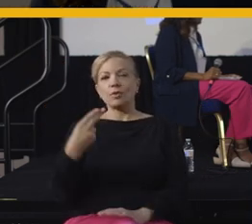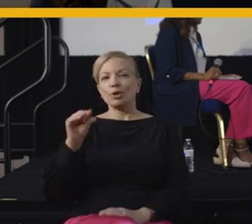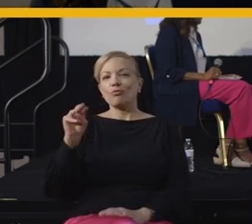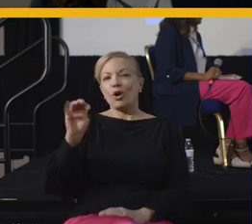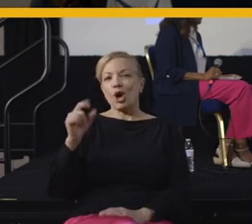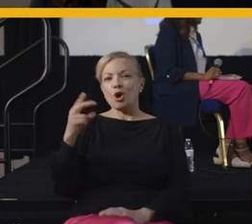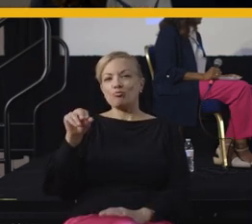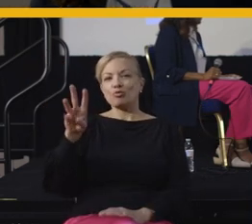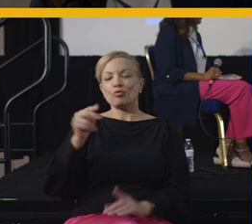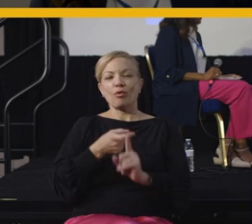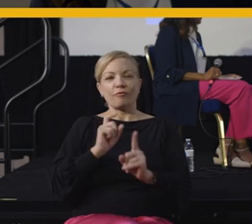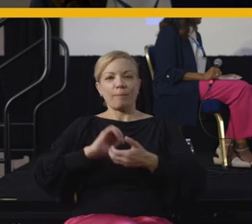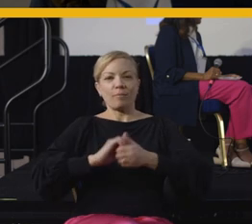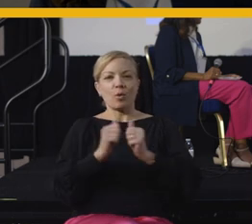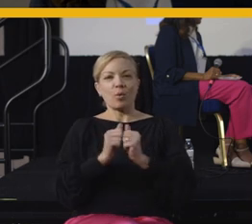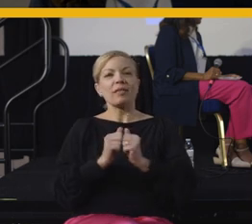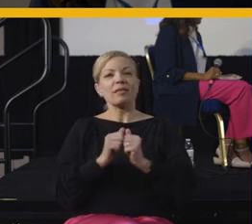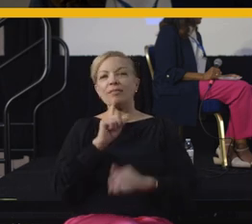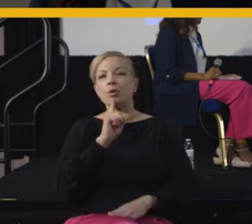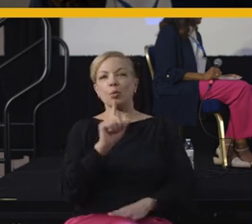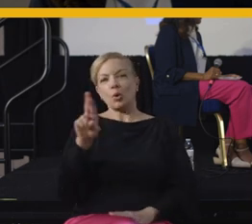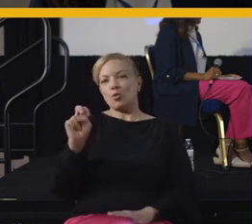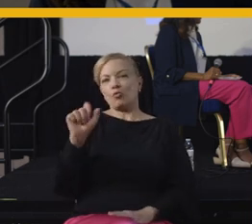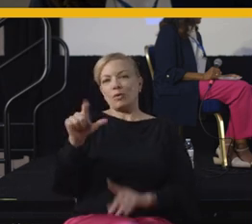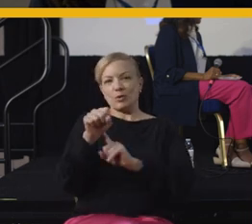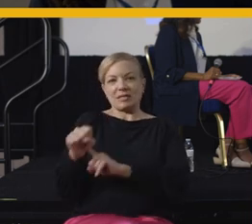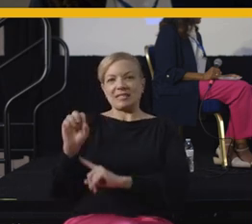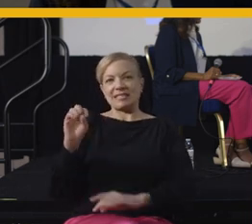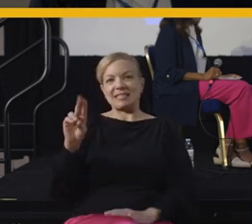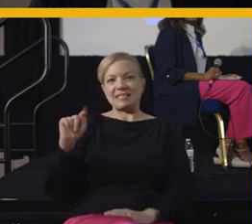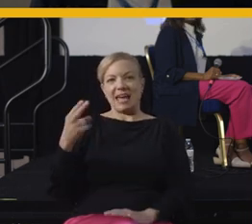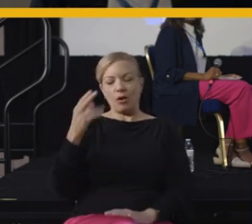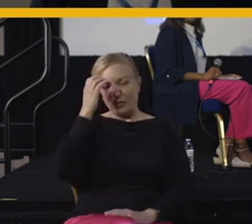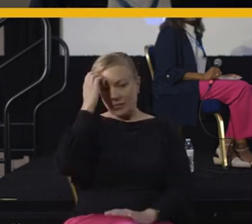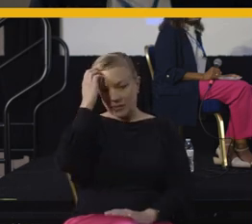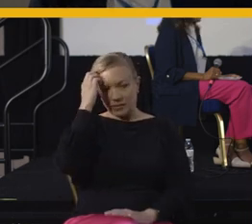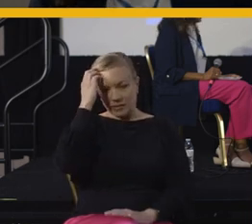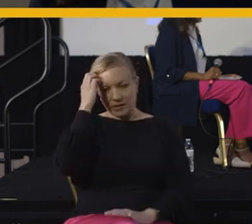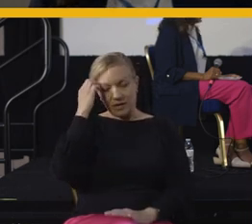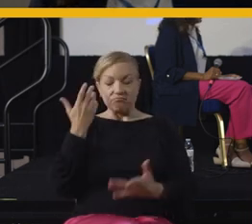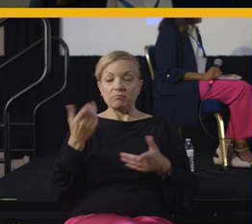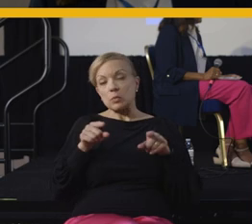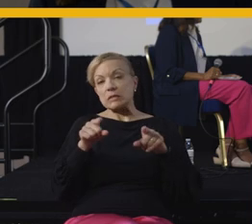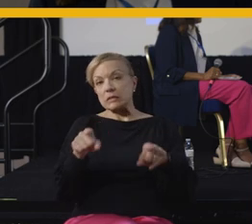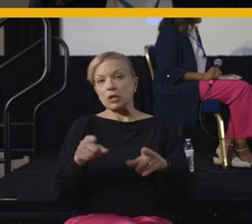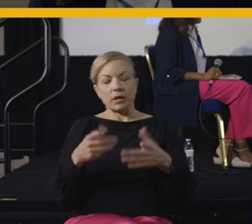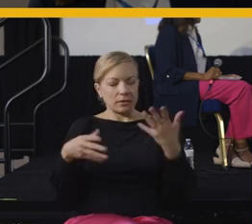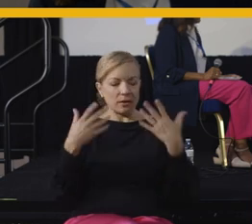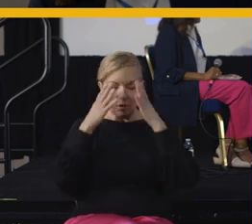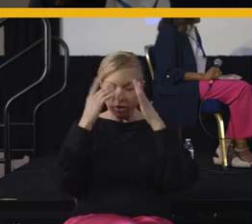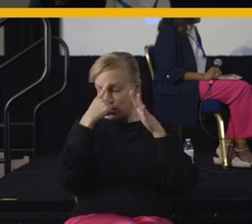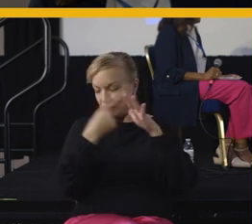Homegrown came out of a partnership with Real South. We began with Hindsight during the, oh my